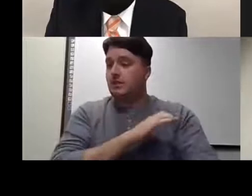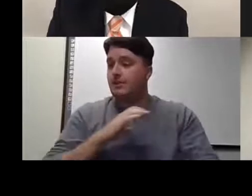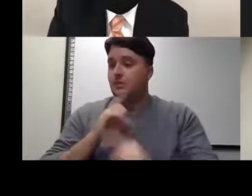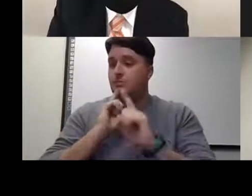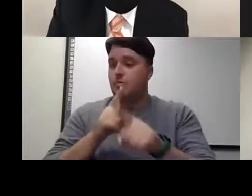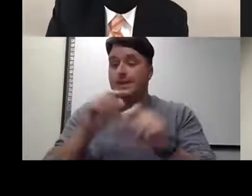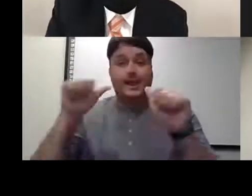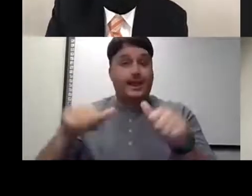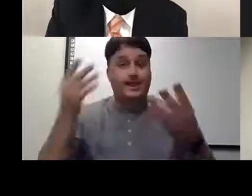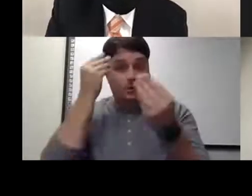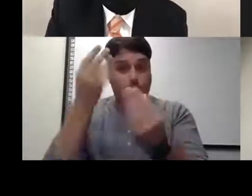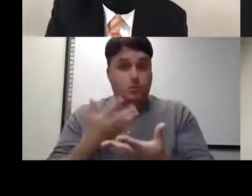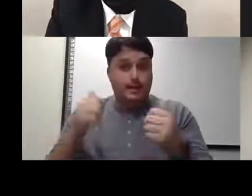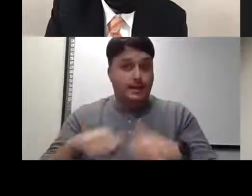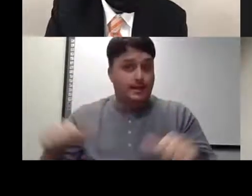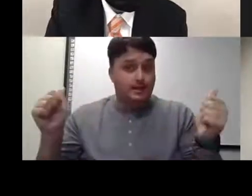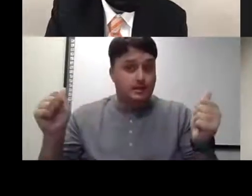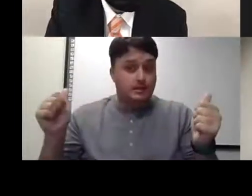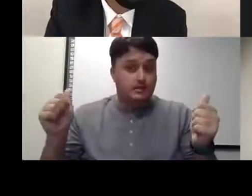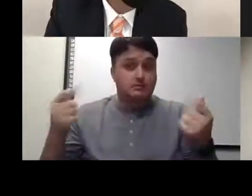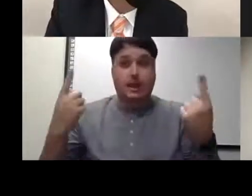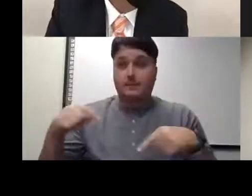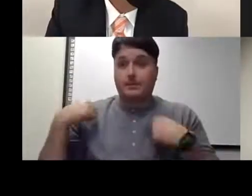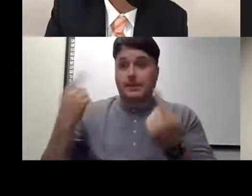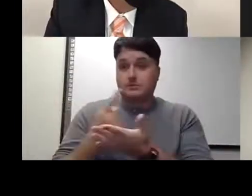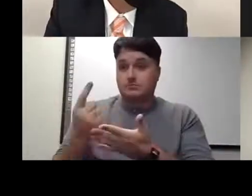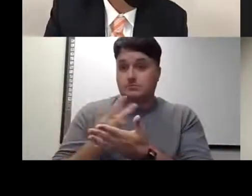like to report out that's happened in the last couple of weeks?